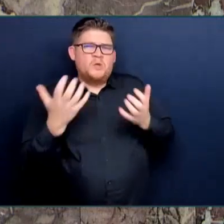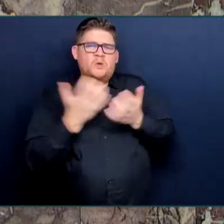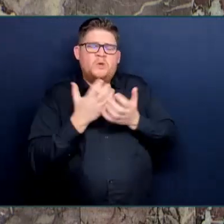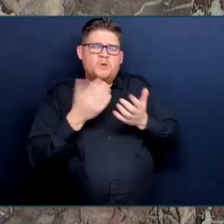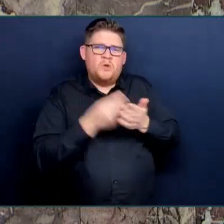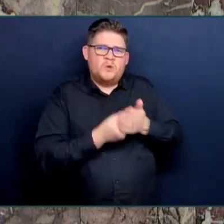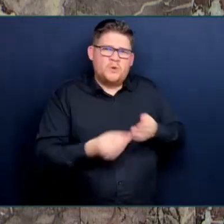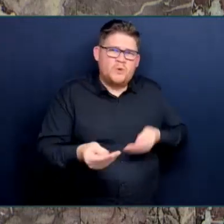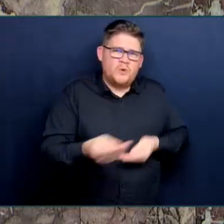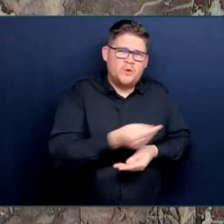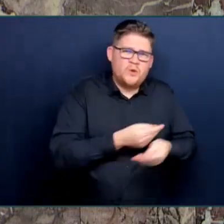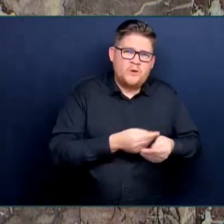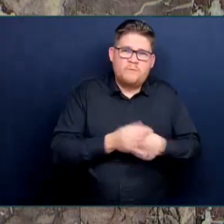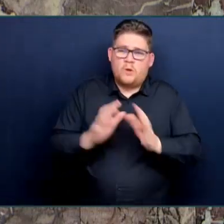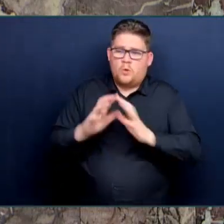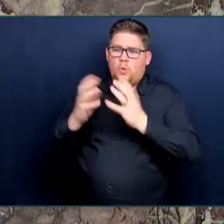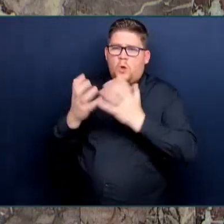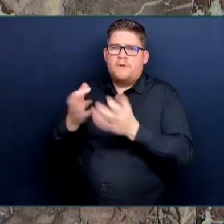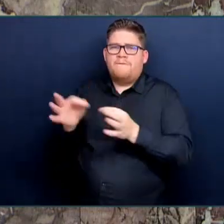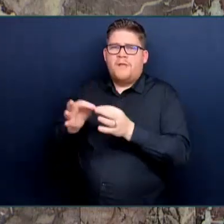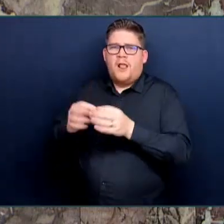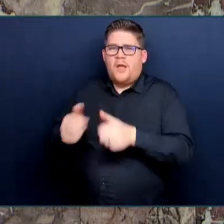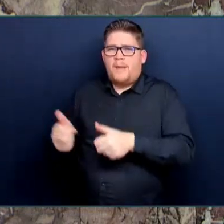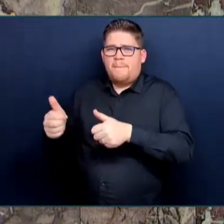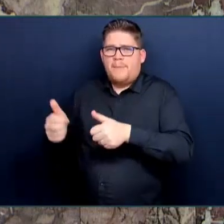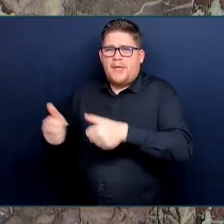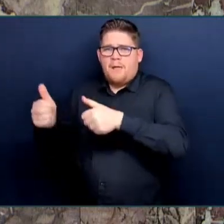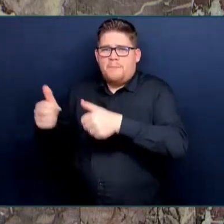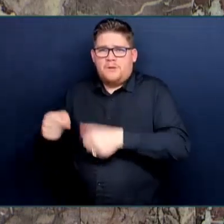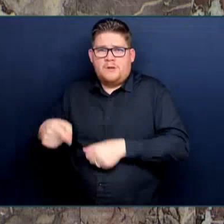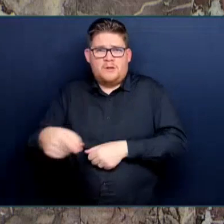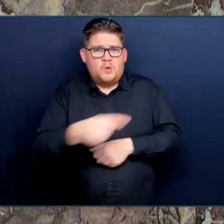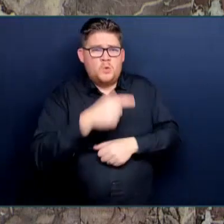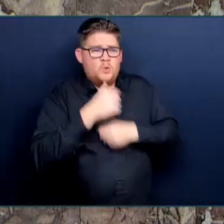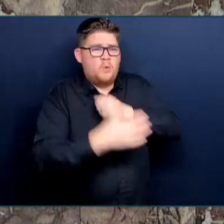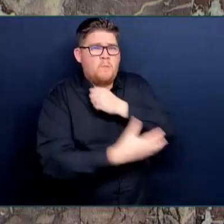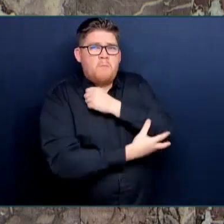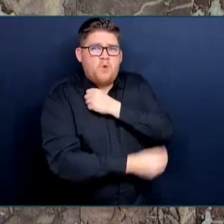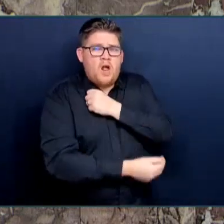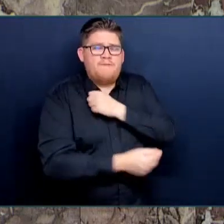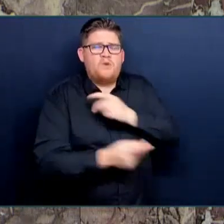people the hardest. And so we're determined to do more, and we will do more.